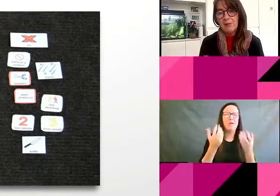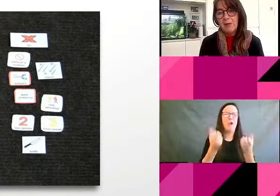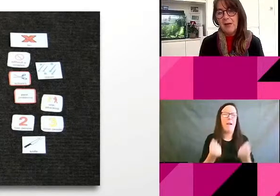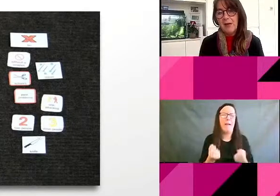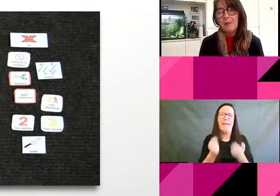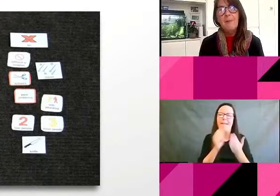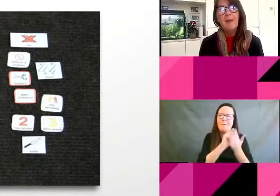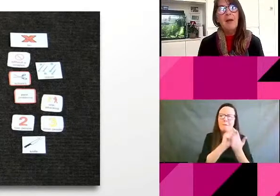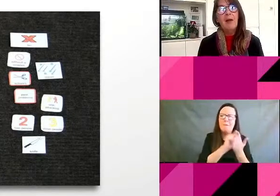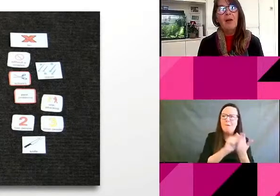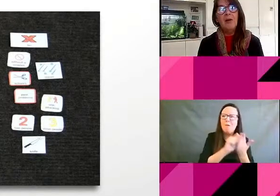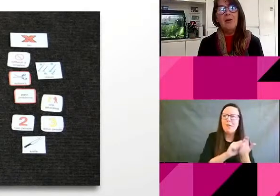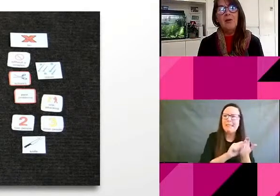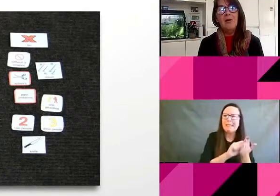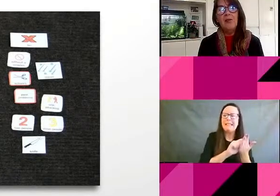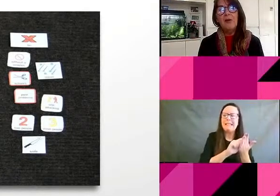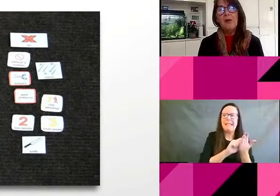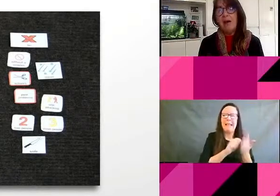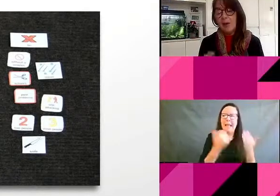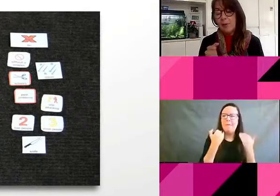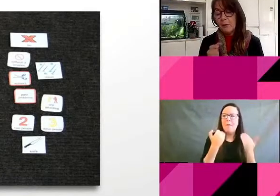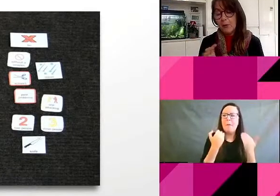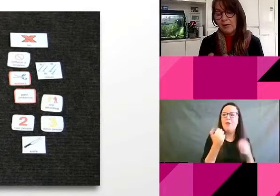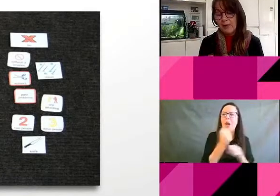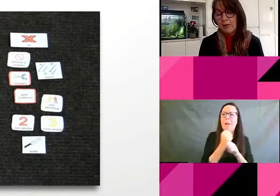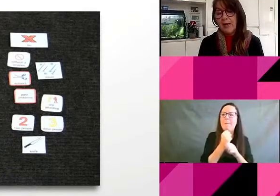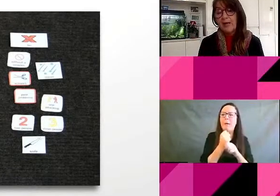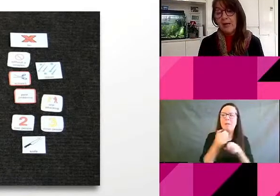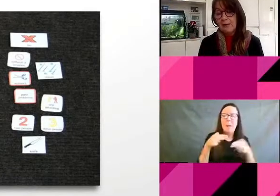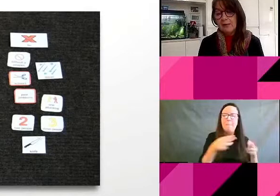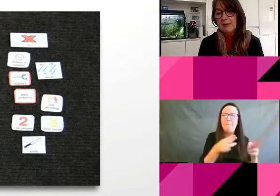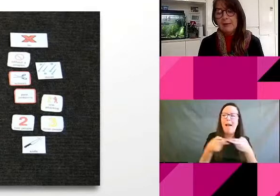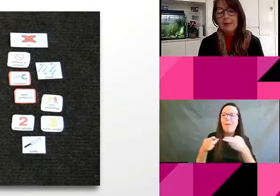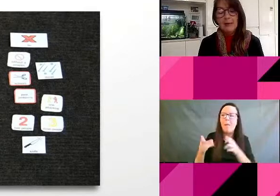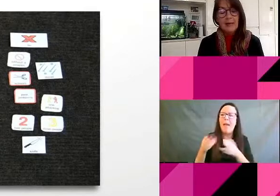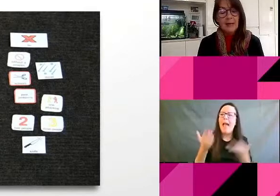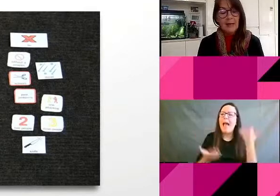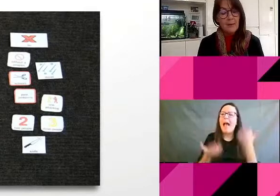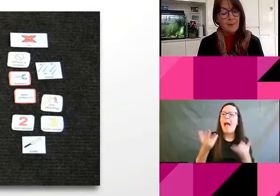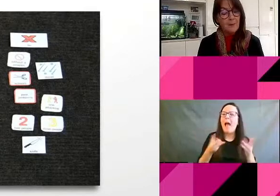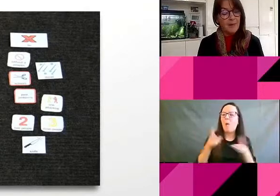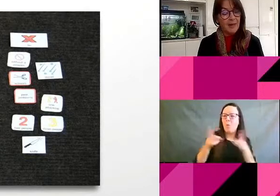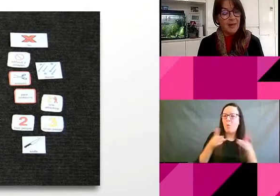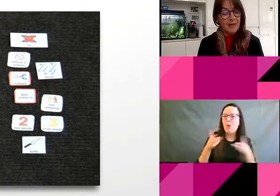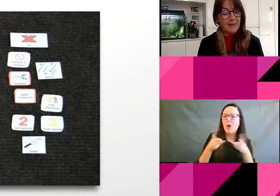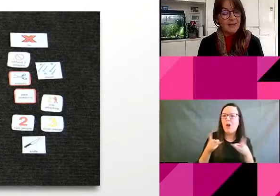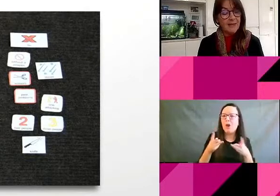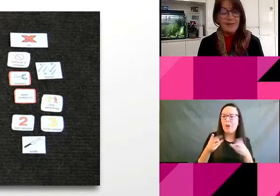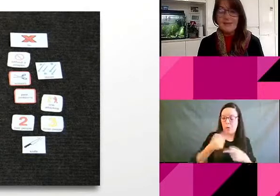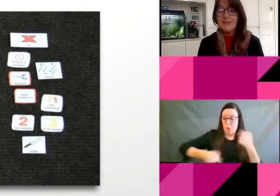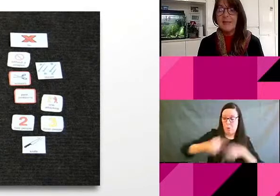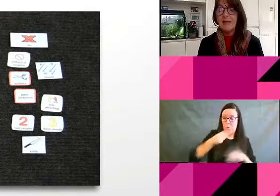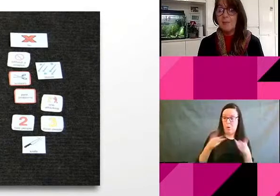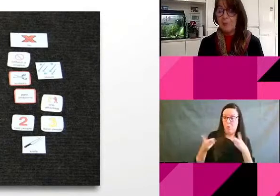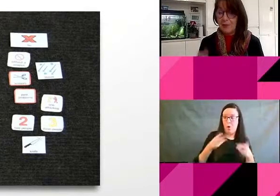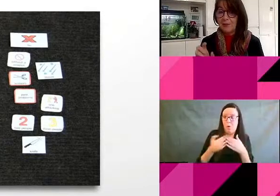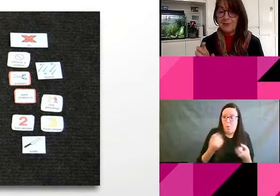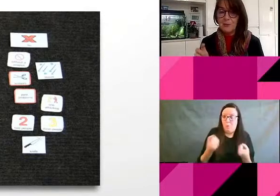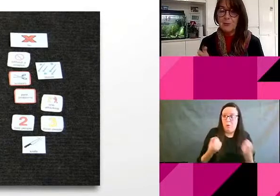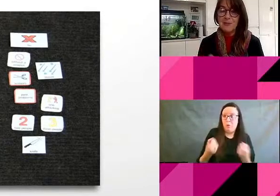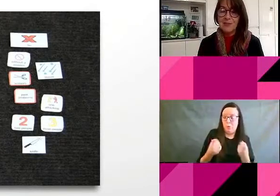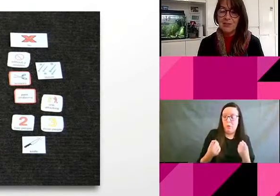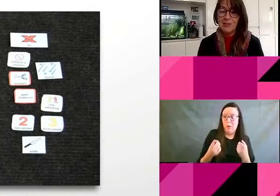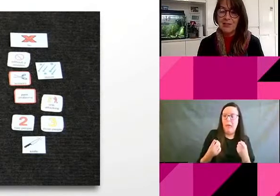the pathway of how we work currently. And that's by